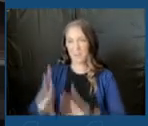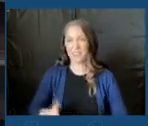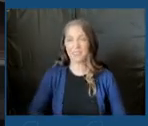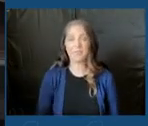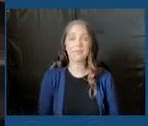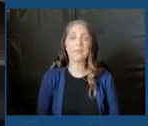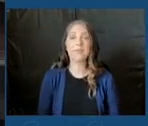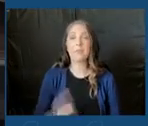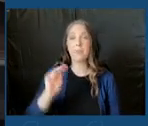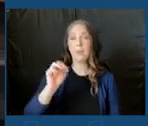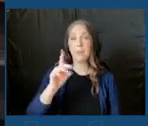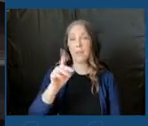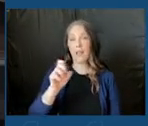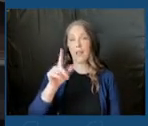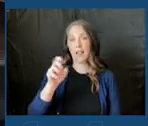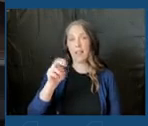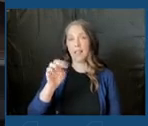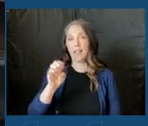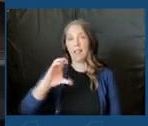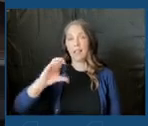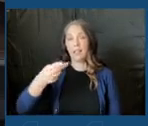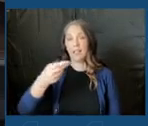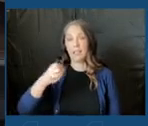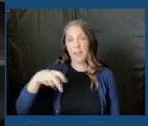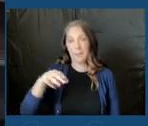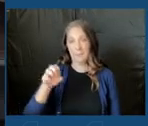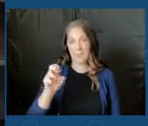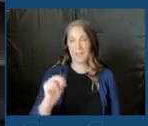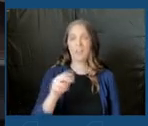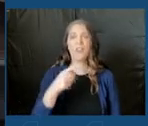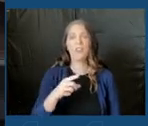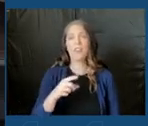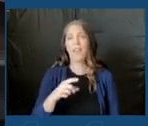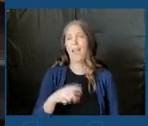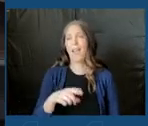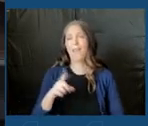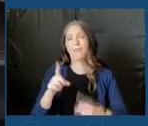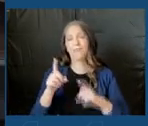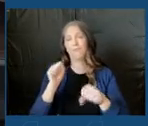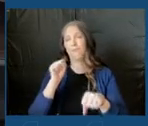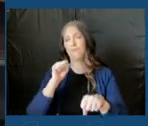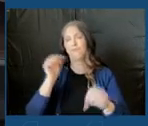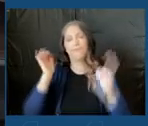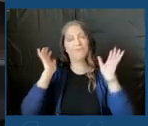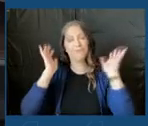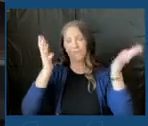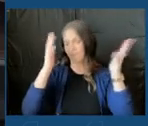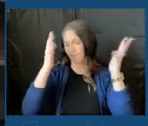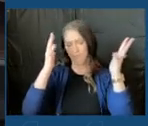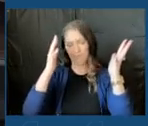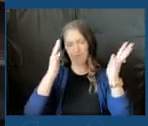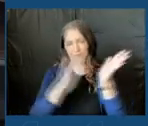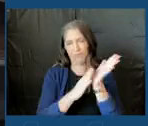Madeline Chapman is an all-star who delivers on so many levels, and we are delighted that she is in the